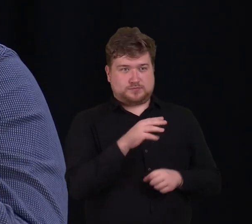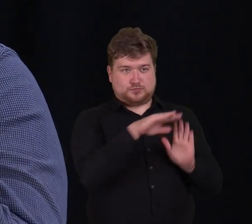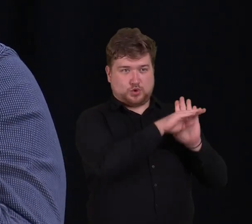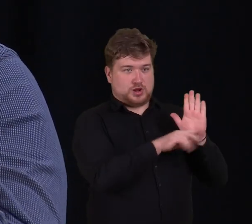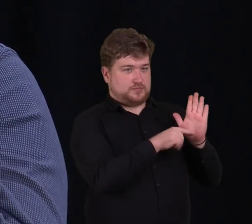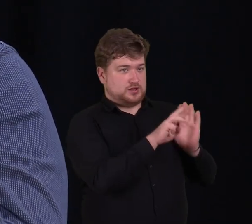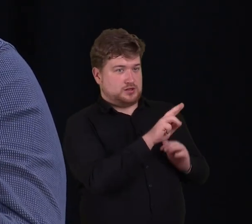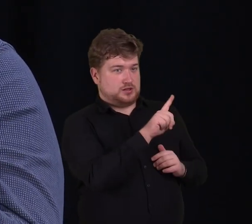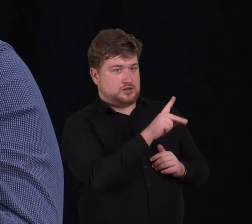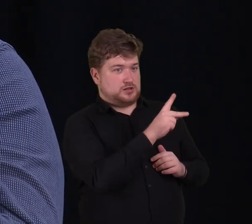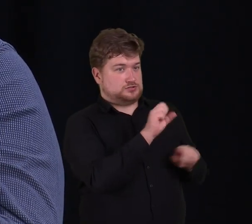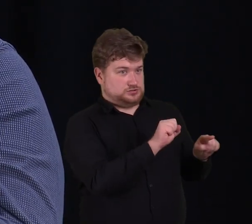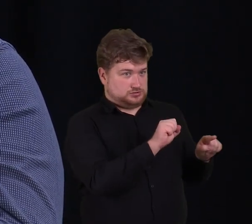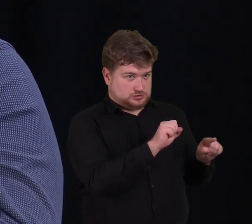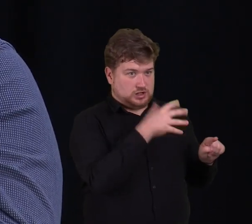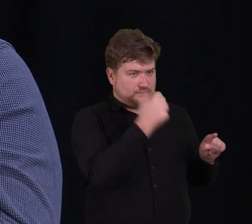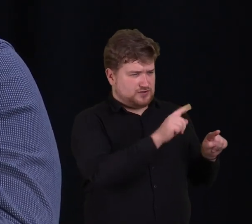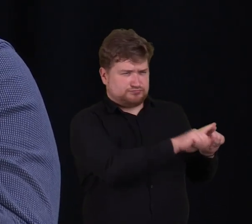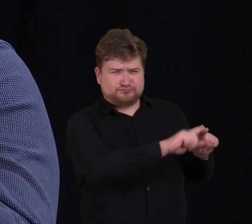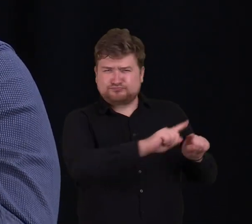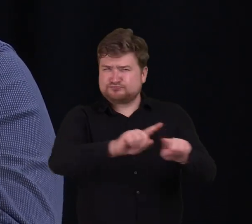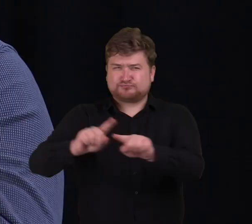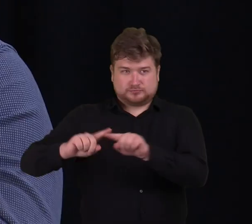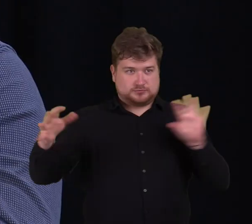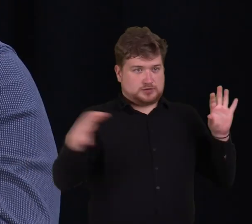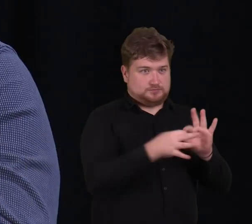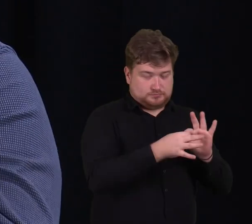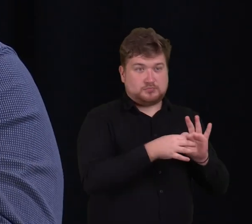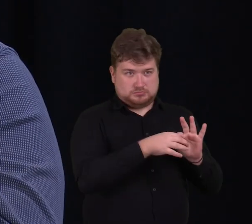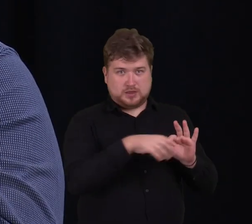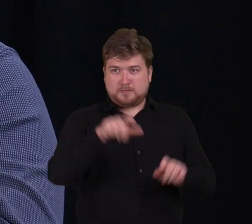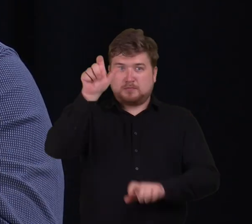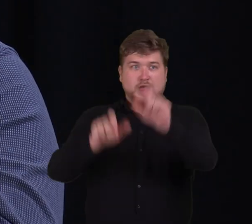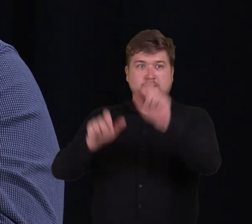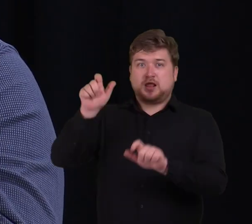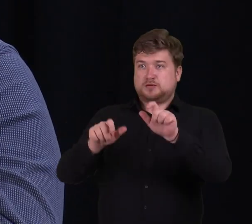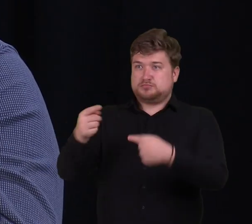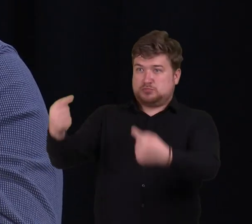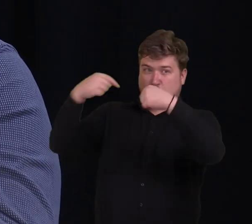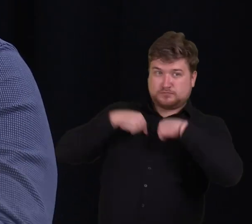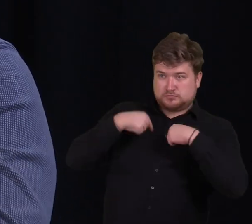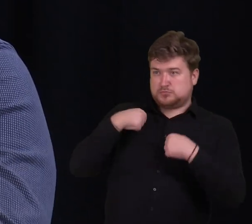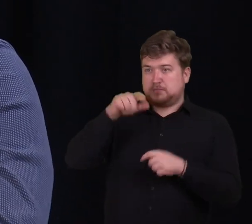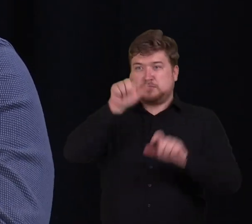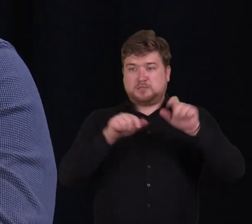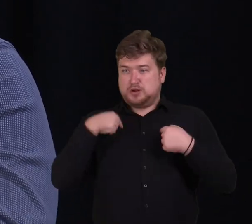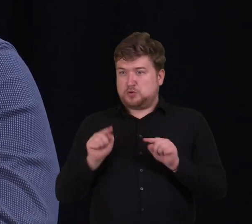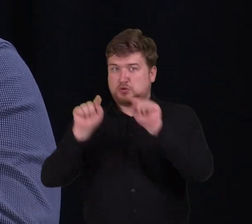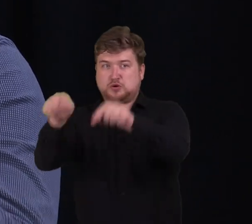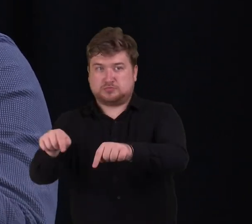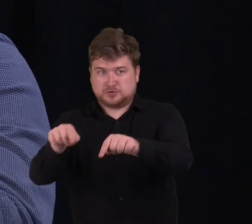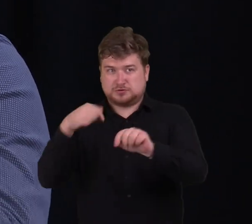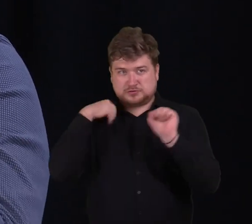come there to us, and they see that there are almost the same problems all over the Europe, you know, that there is nothing unique in